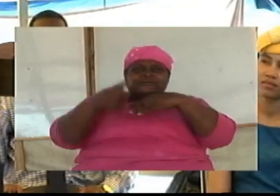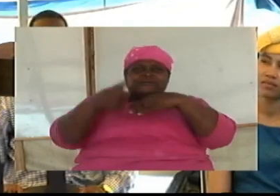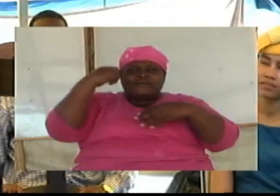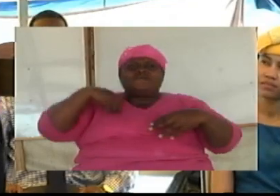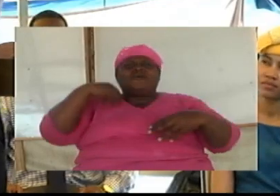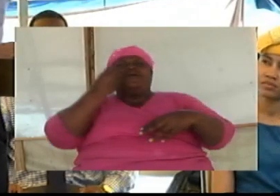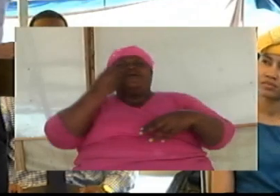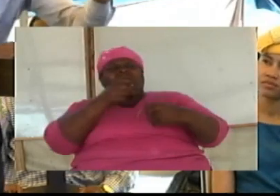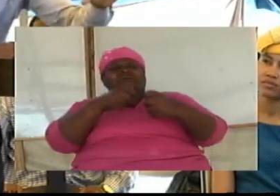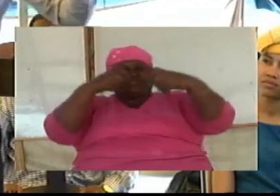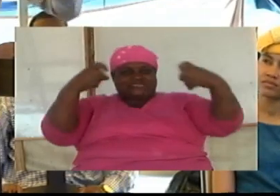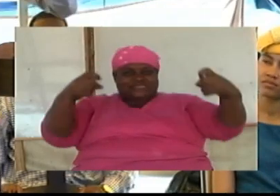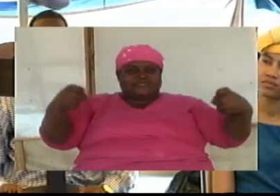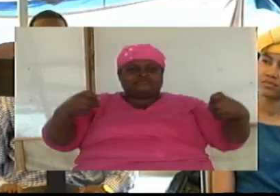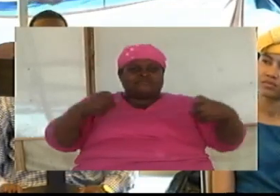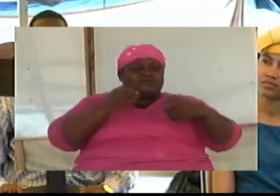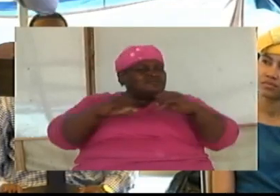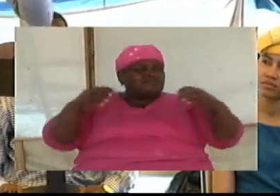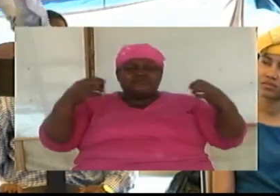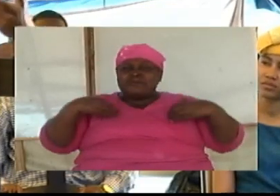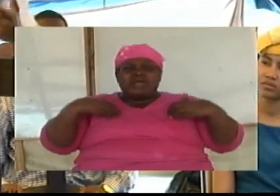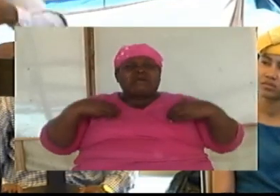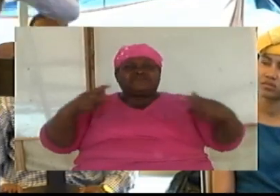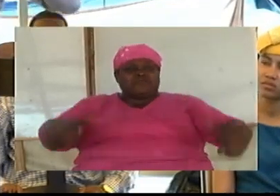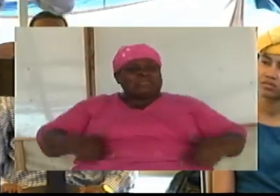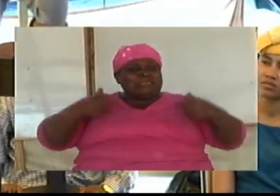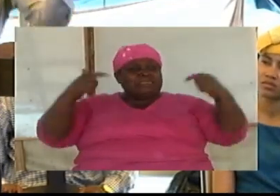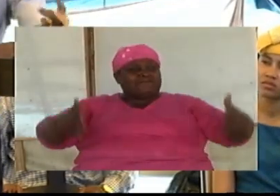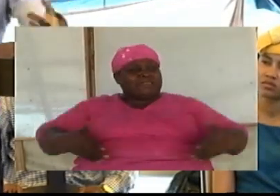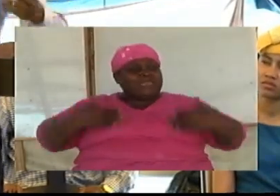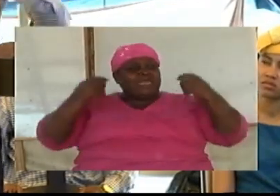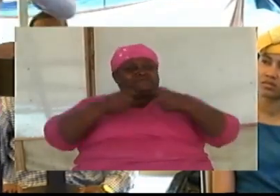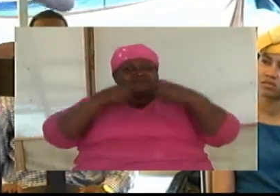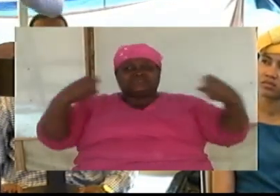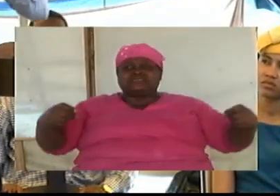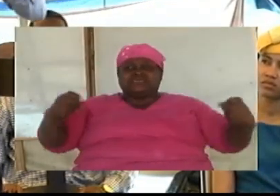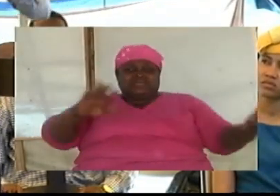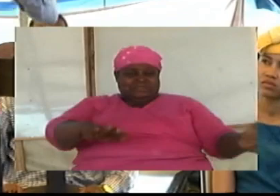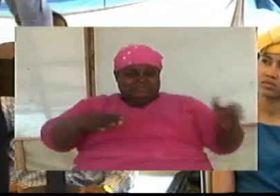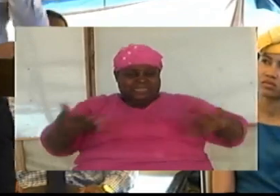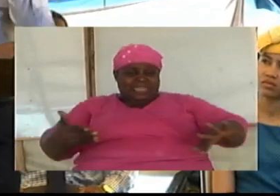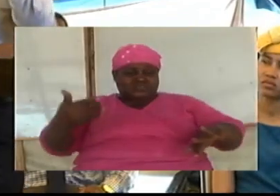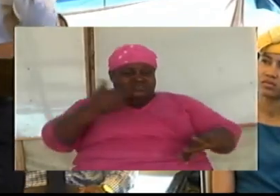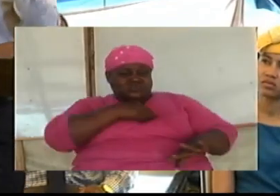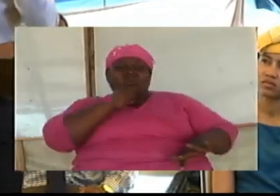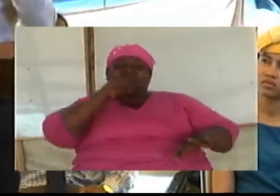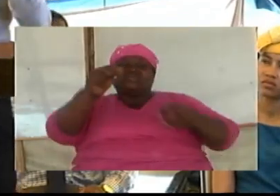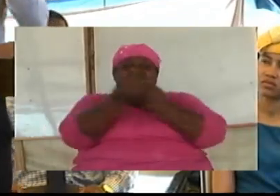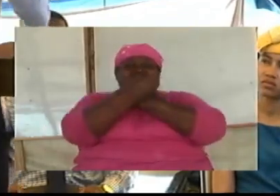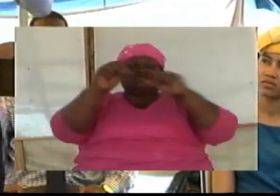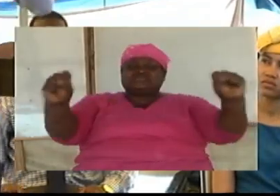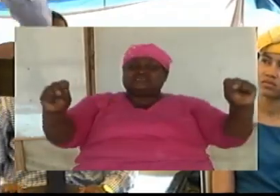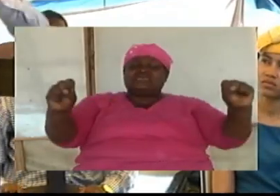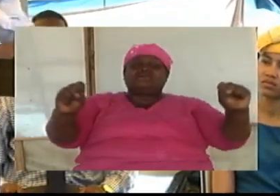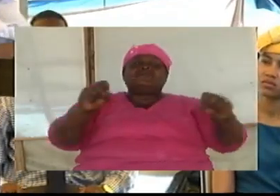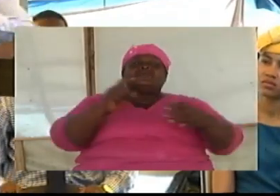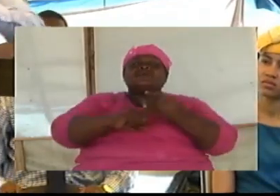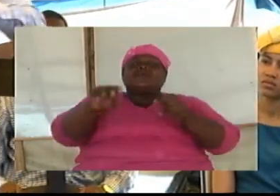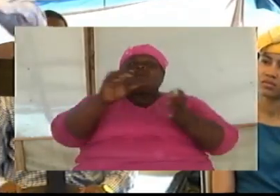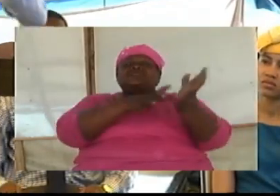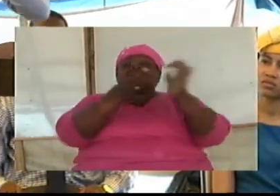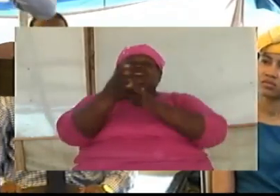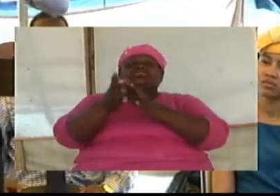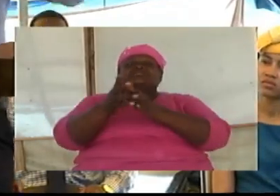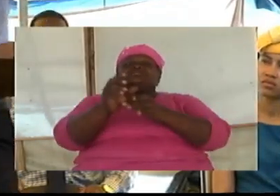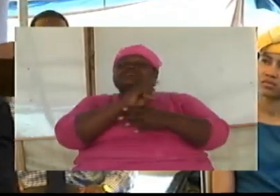longer have to live a life of sin and die, and our souls are not saved. Because what Christ did was he came